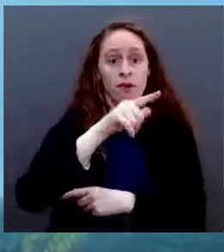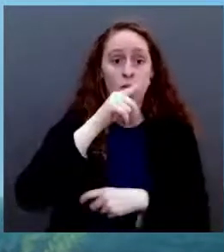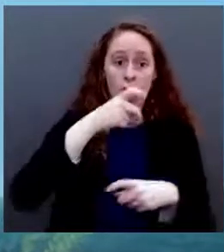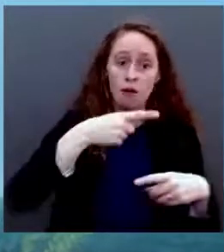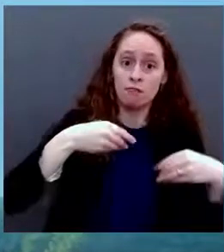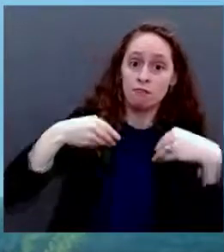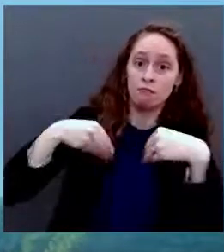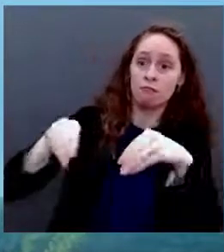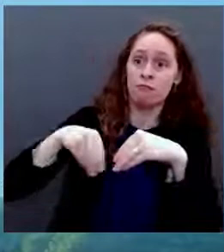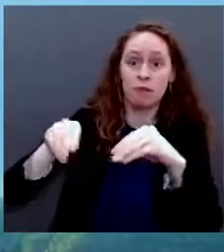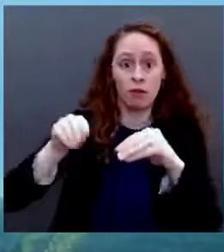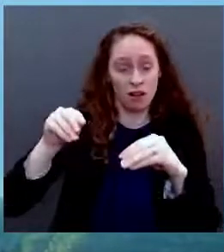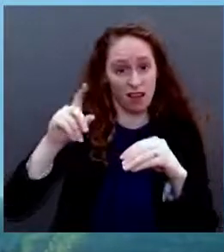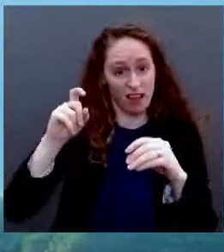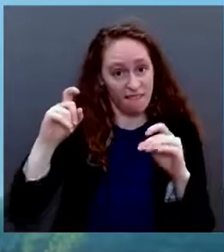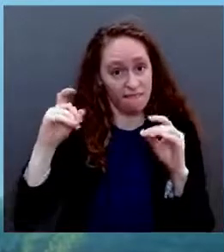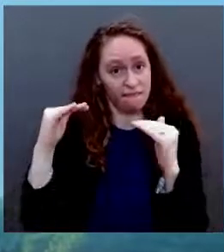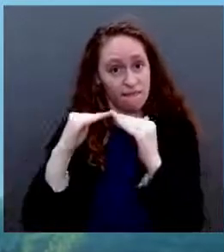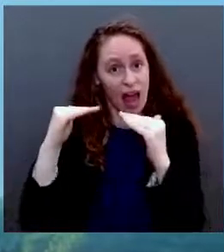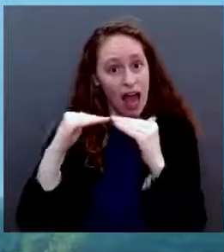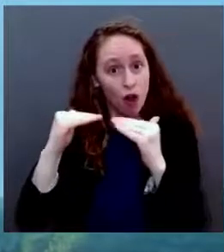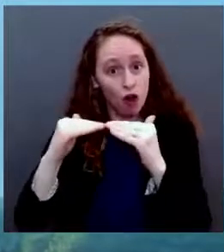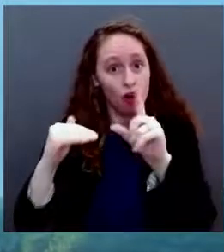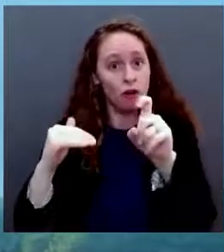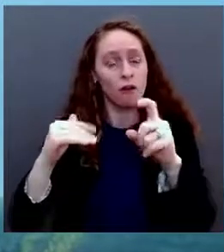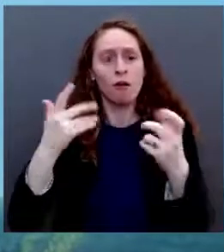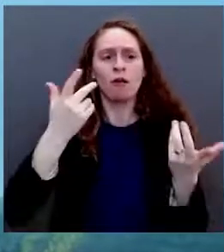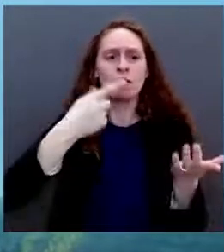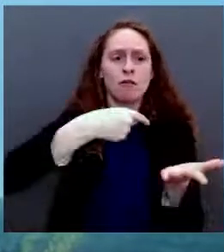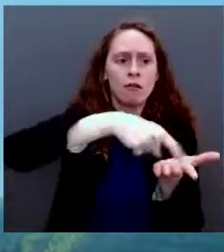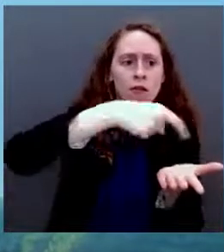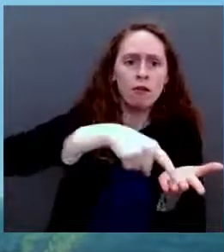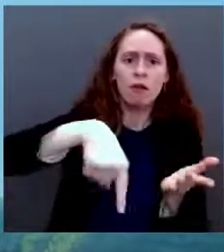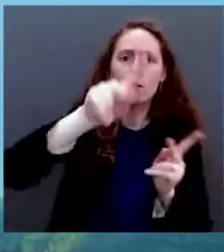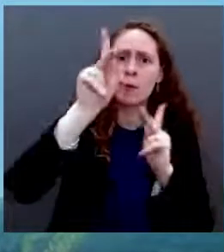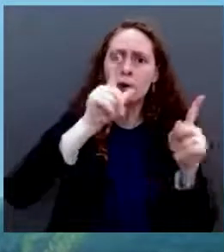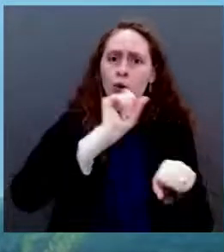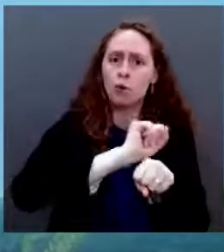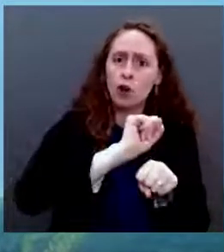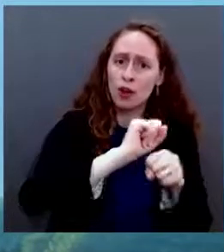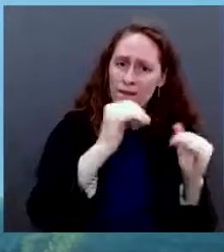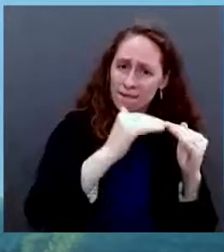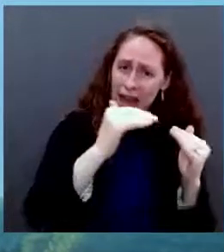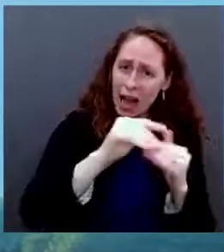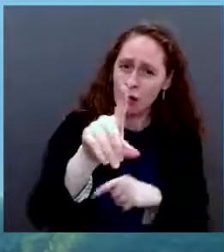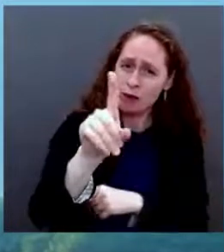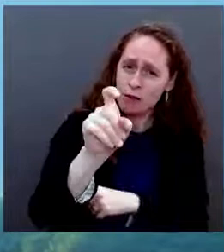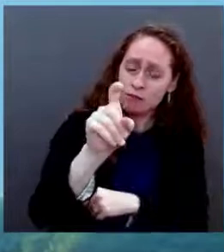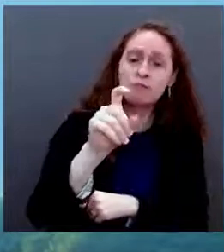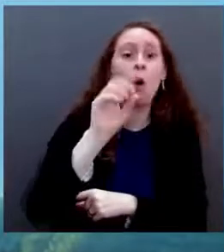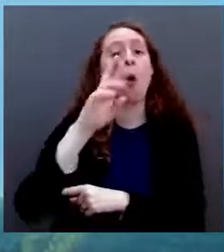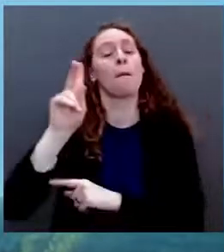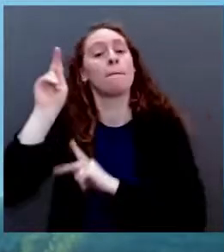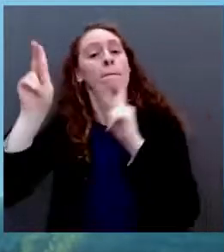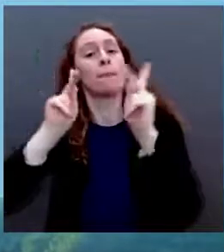protecting consumers in this context, we are talking about whether food will be affordable for everyone in America. The